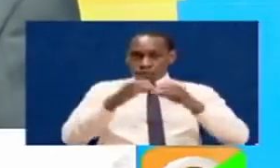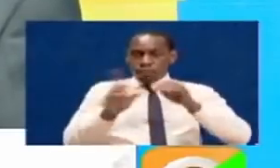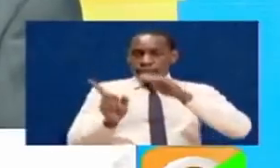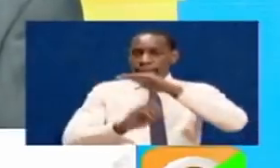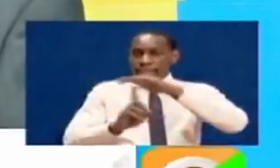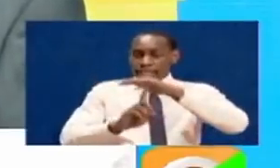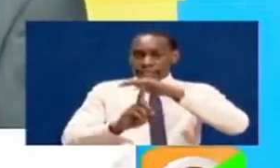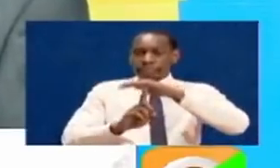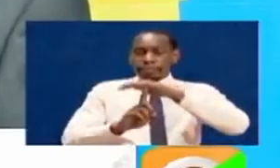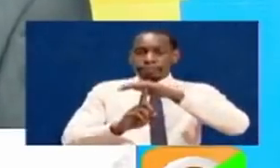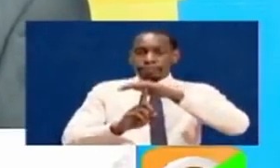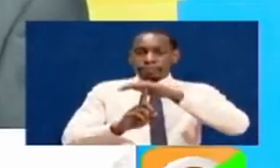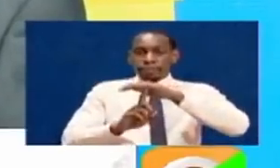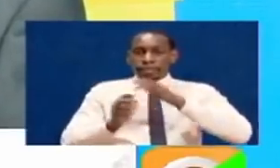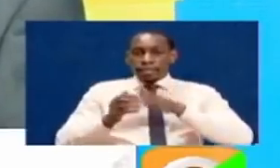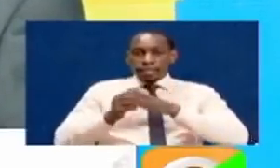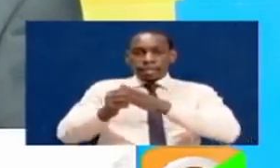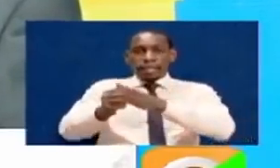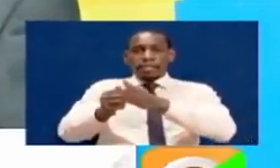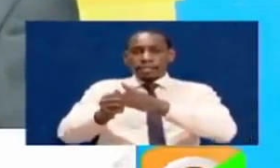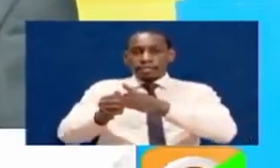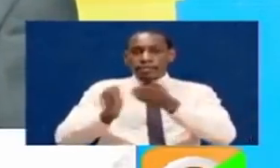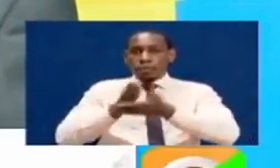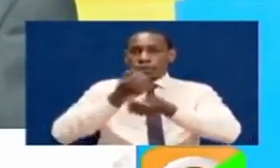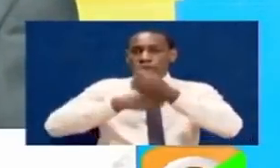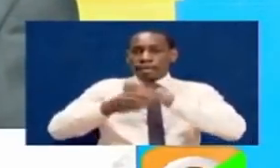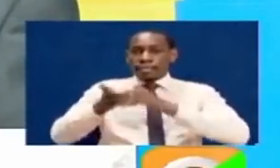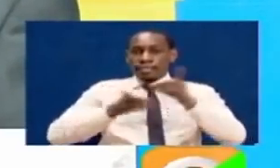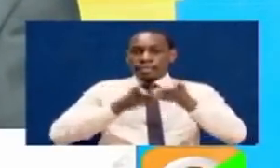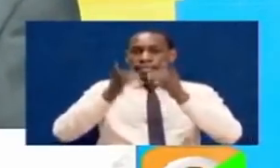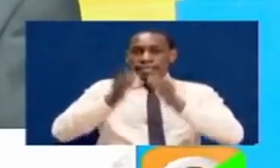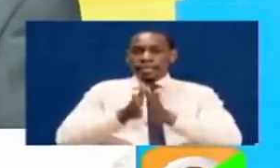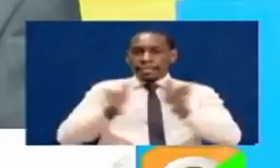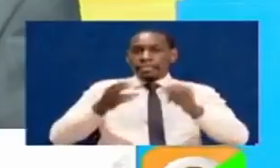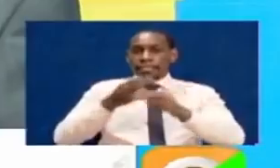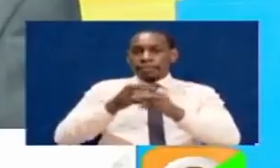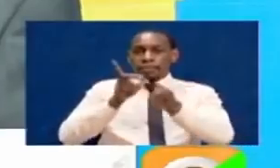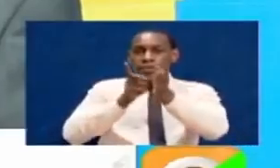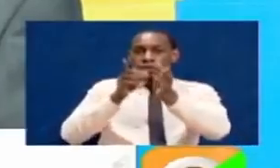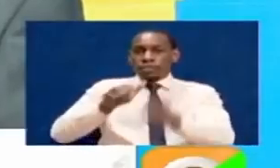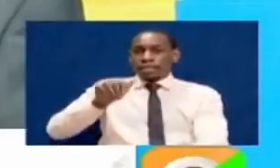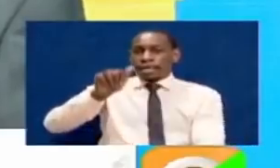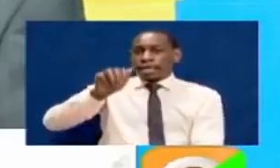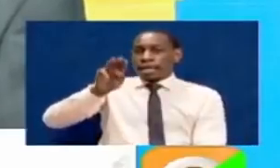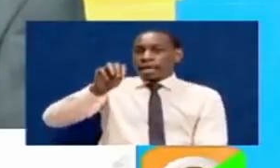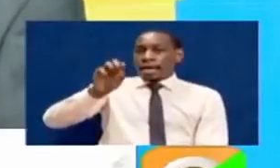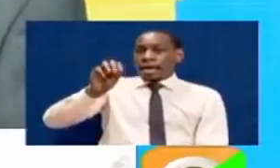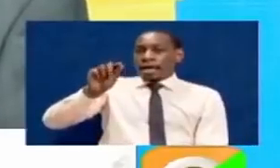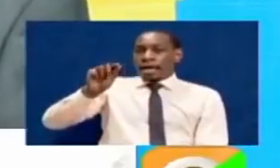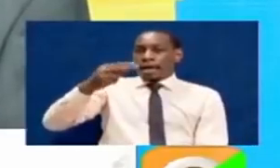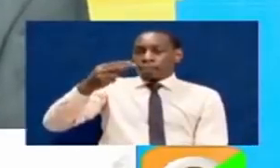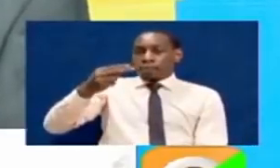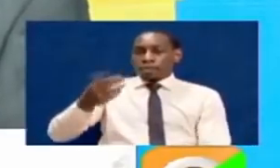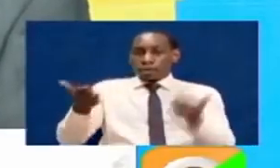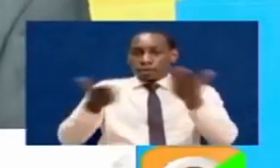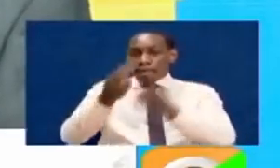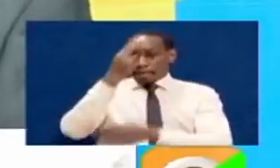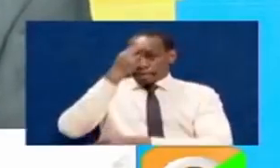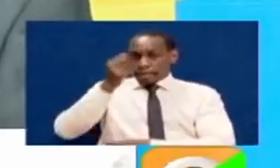the Ministry, led by Acting Director General Dr. Patrick Amoth, to